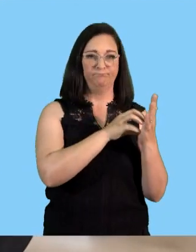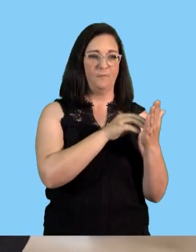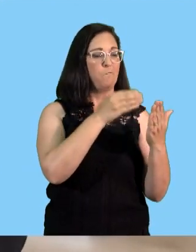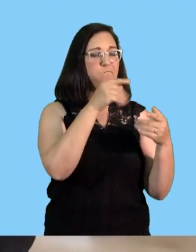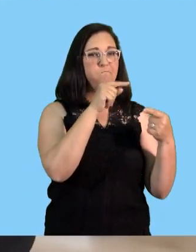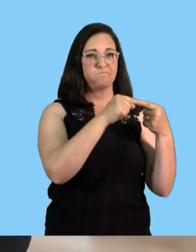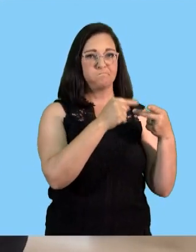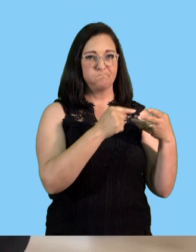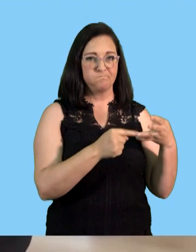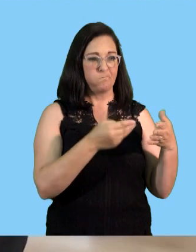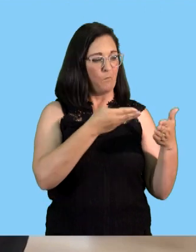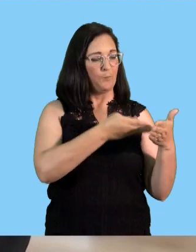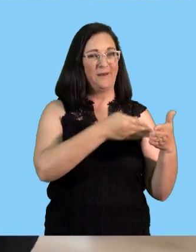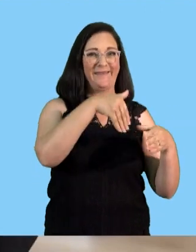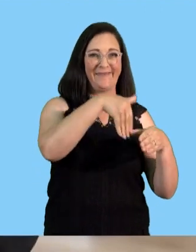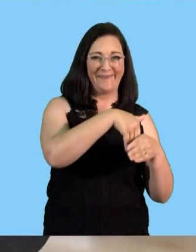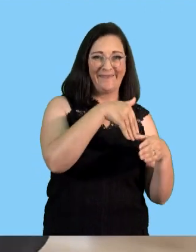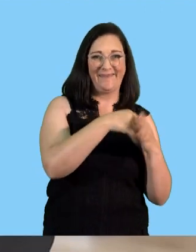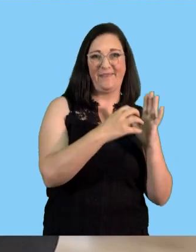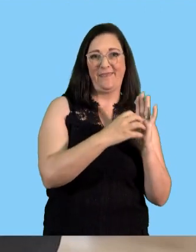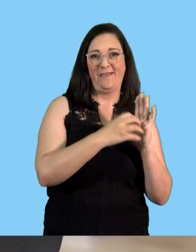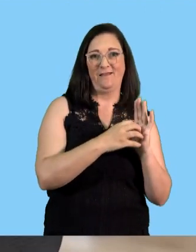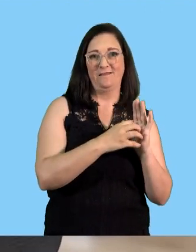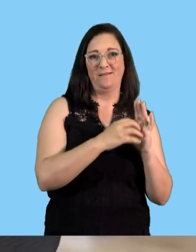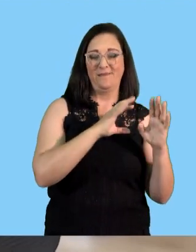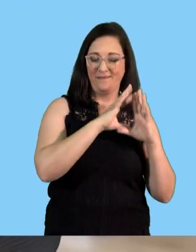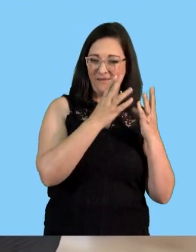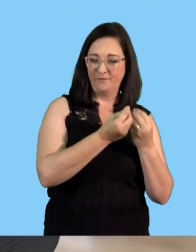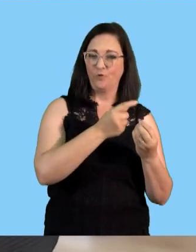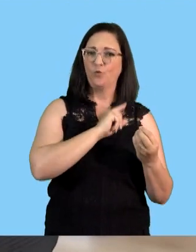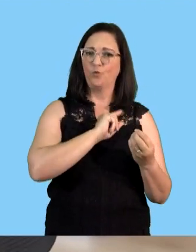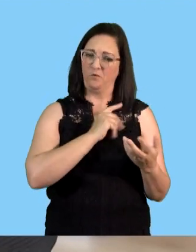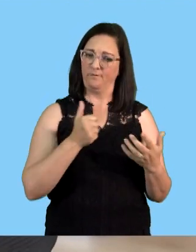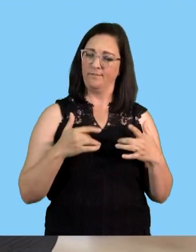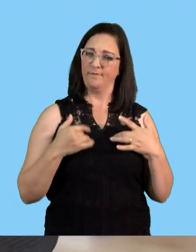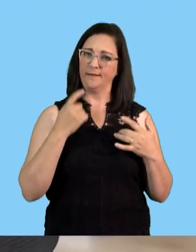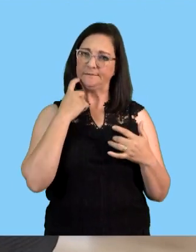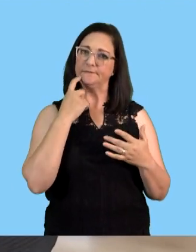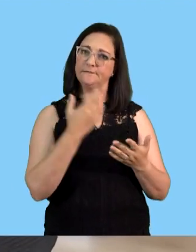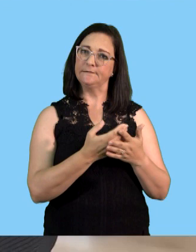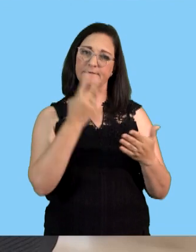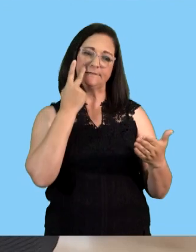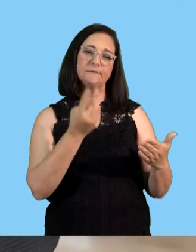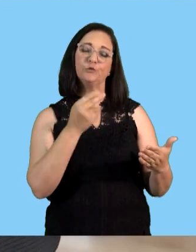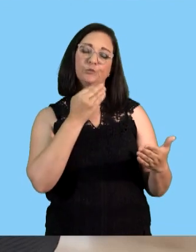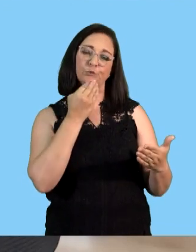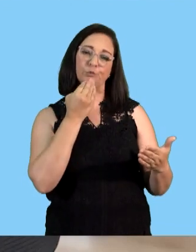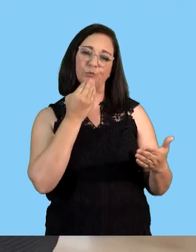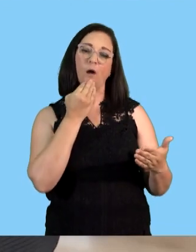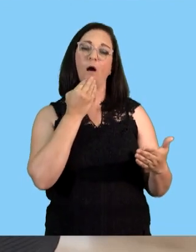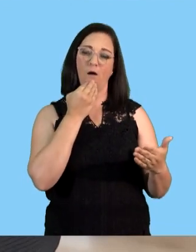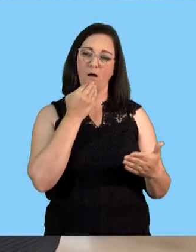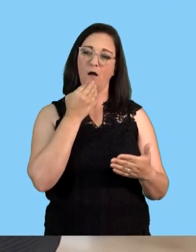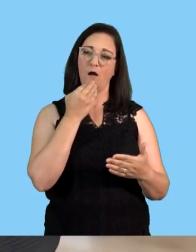we're outlining or we are listing or stating all those details so that it can make our lives easier. Even when we are selecting or in our